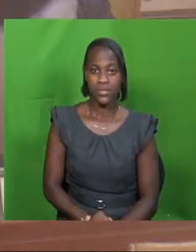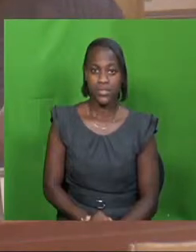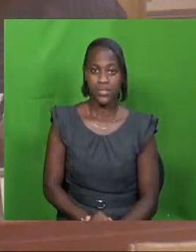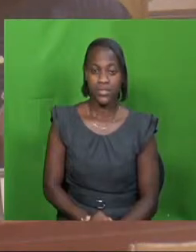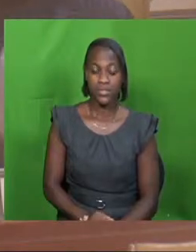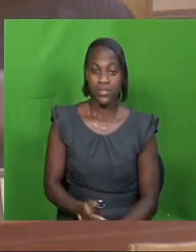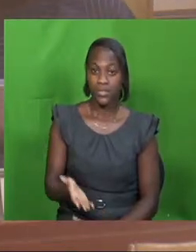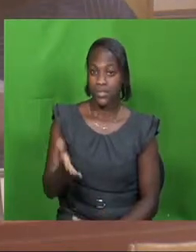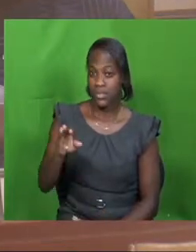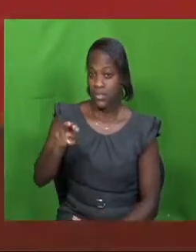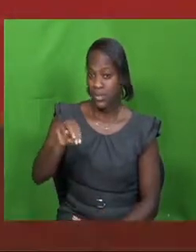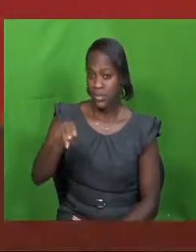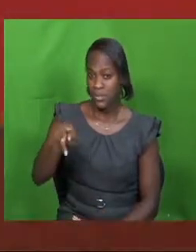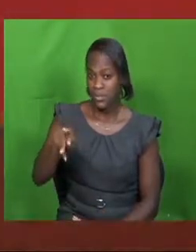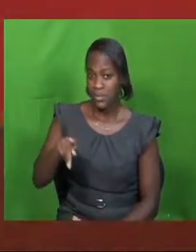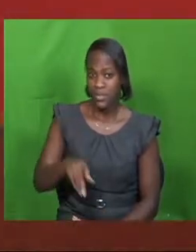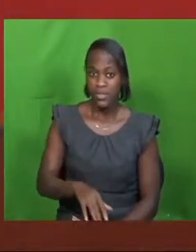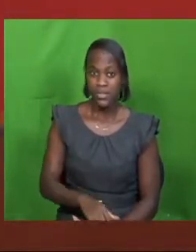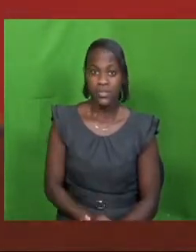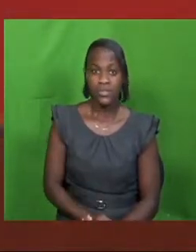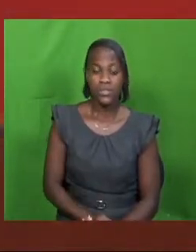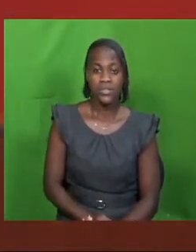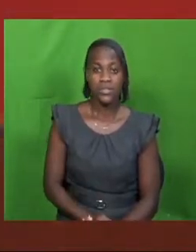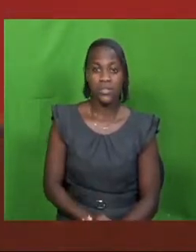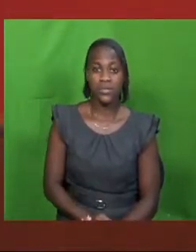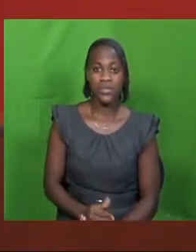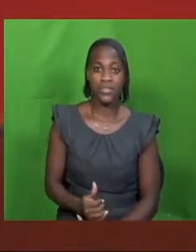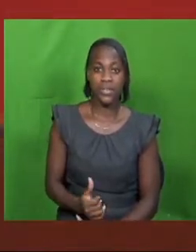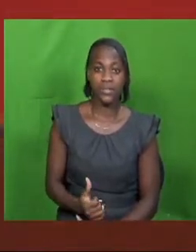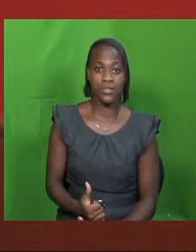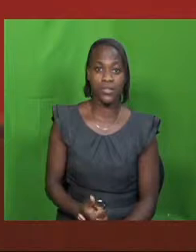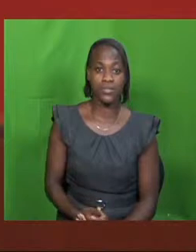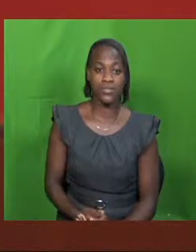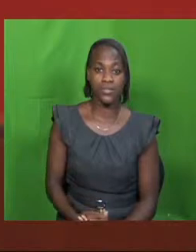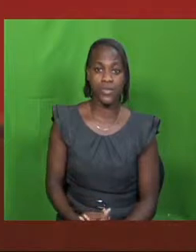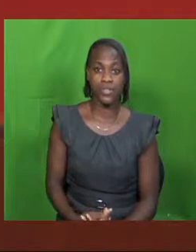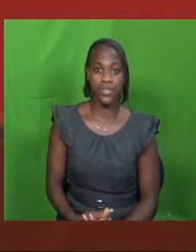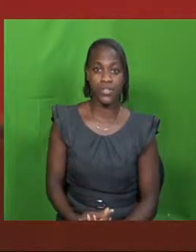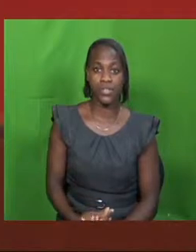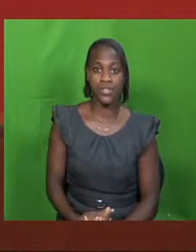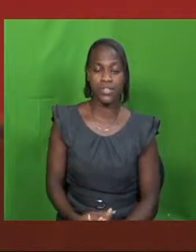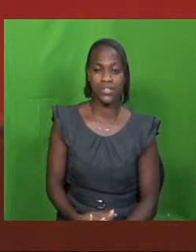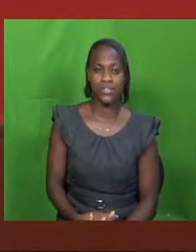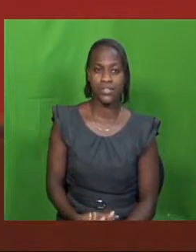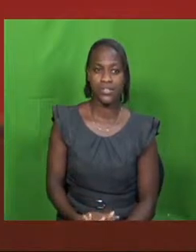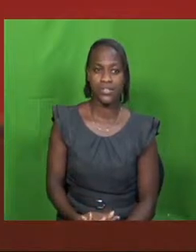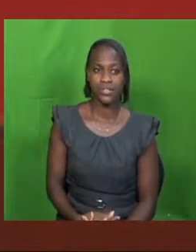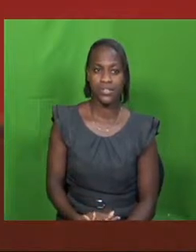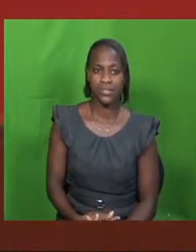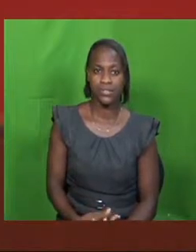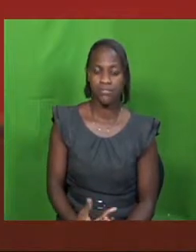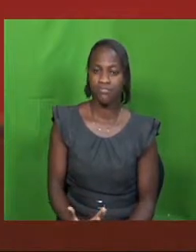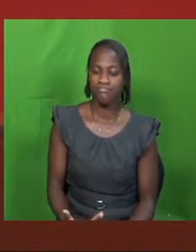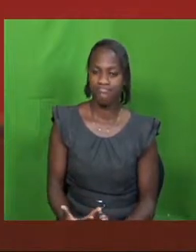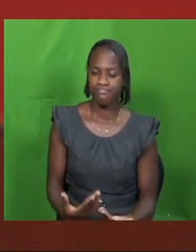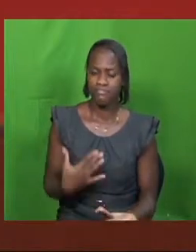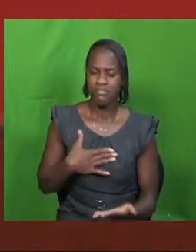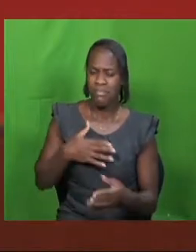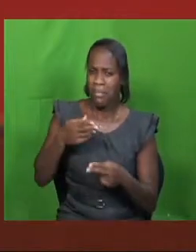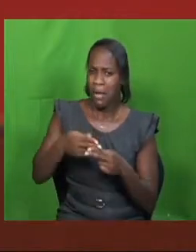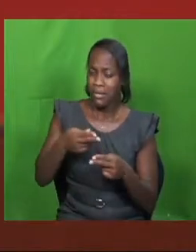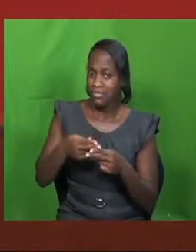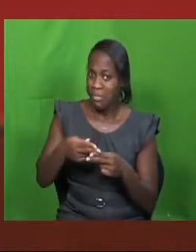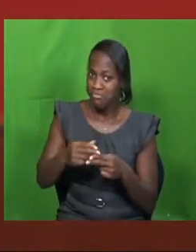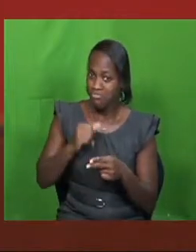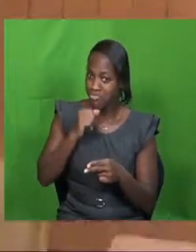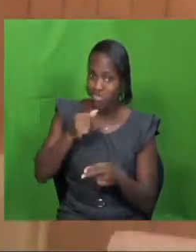Yes, honorable member. Yes, Mr. Speaker. My name appears at 189 on page 4 as being absent, but I was present